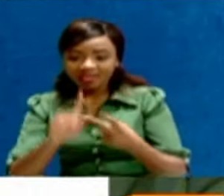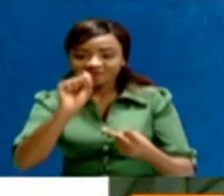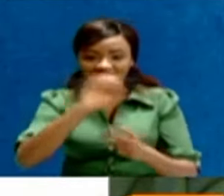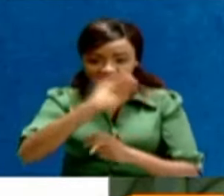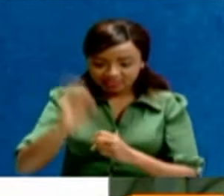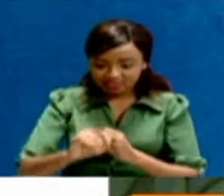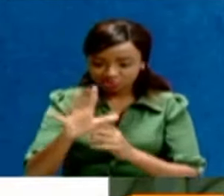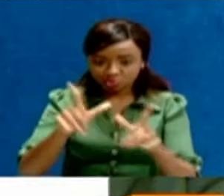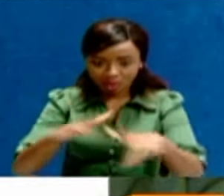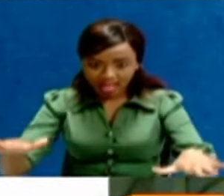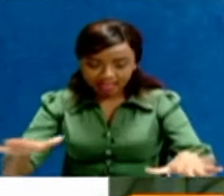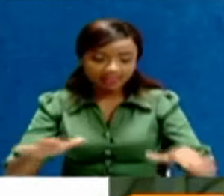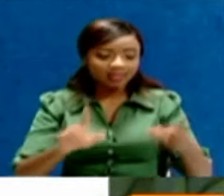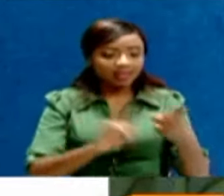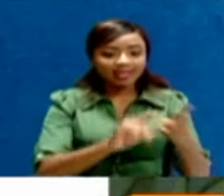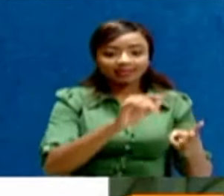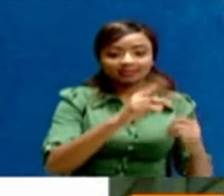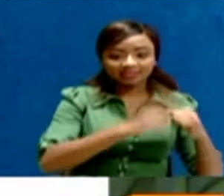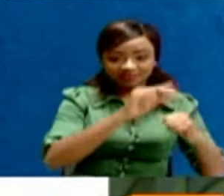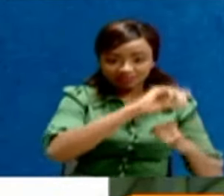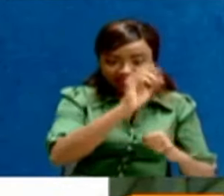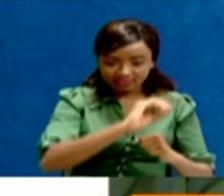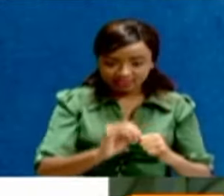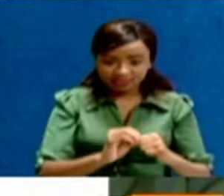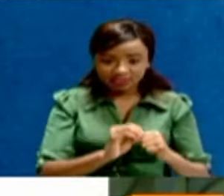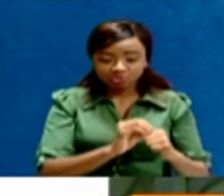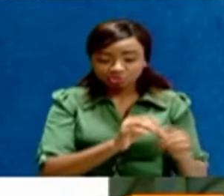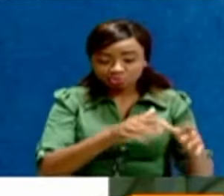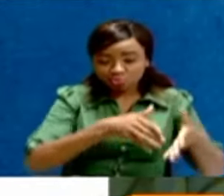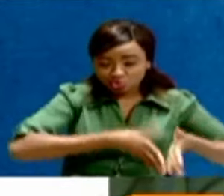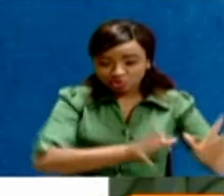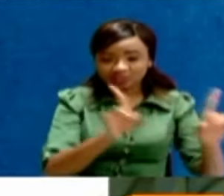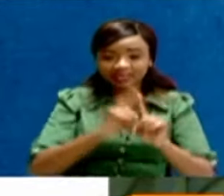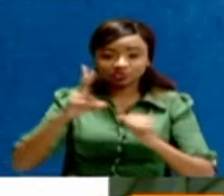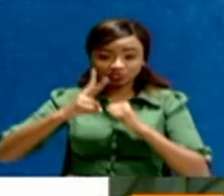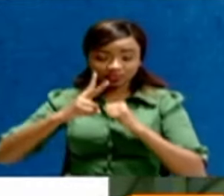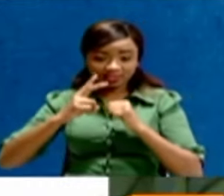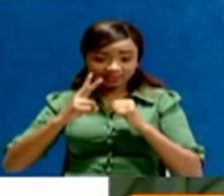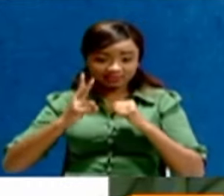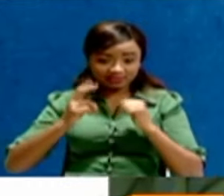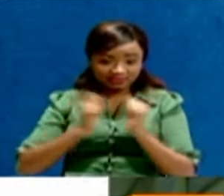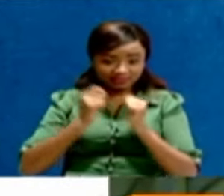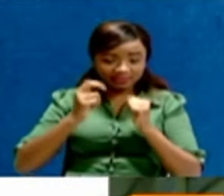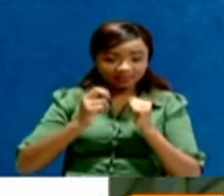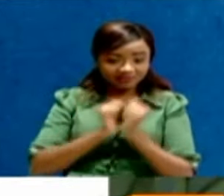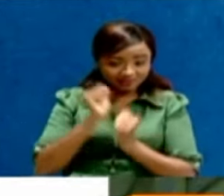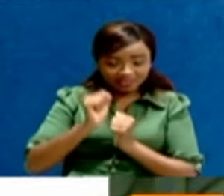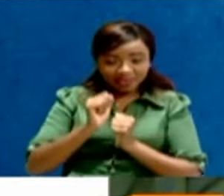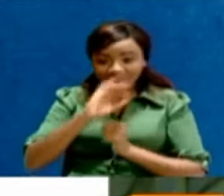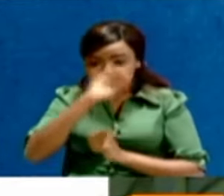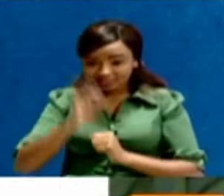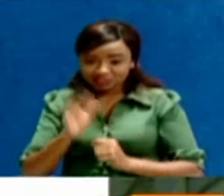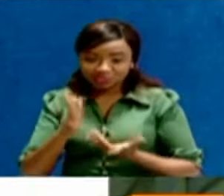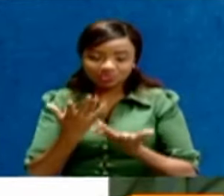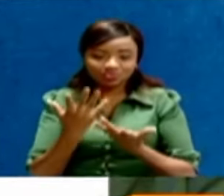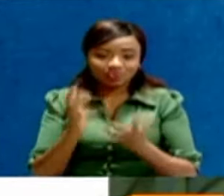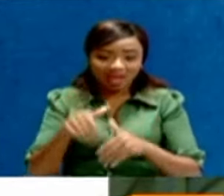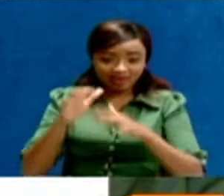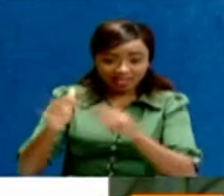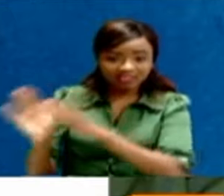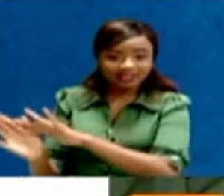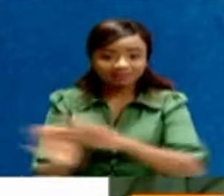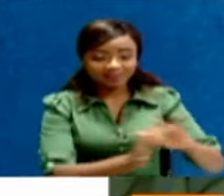land, 7% to roads, and agriculture at 12%. Gentlemen, I know this is a discussion that can take us up until midnight, but we're going to have to